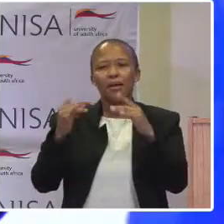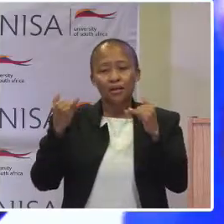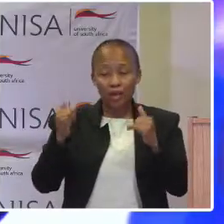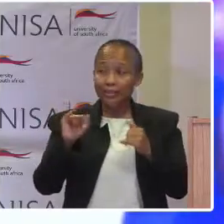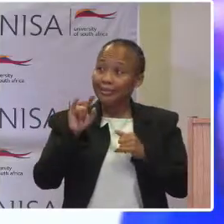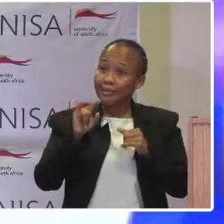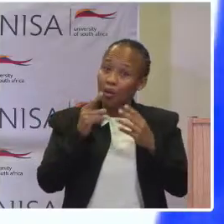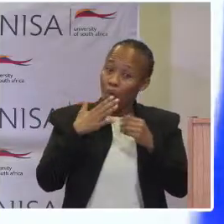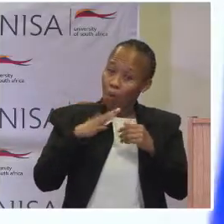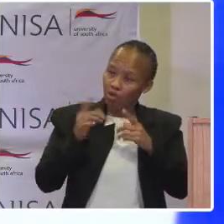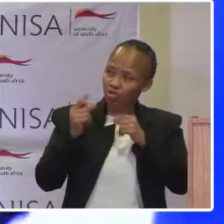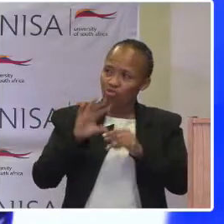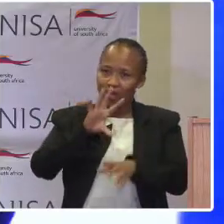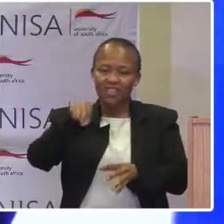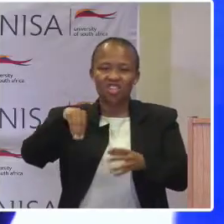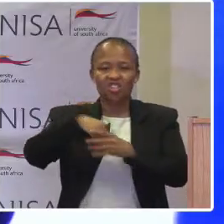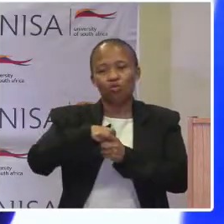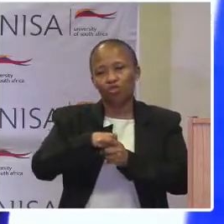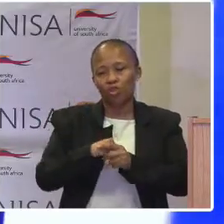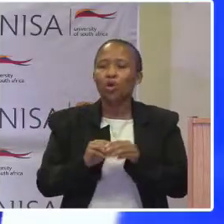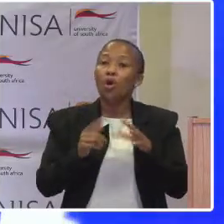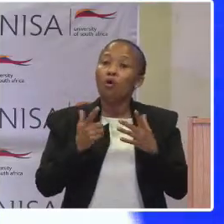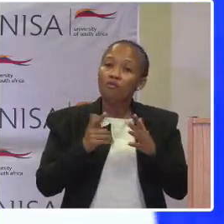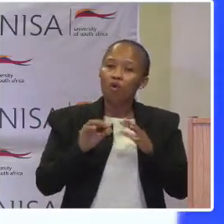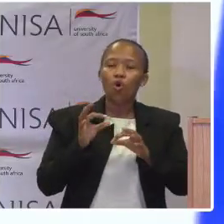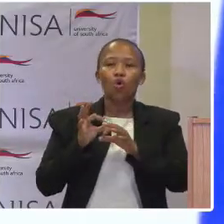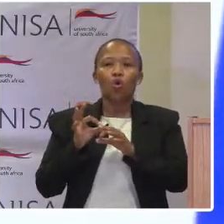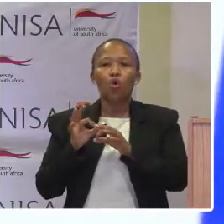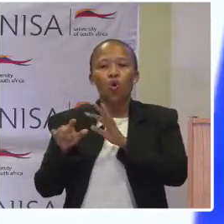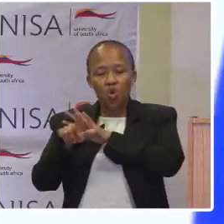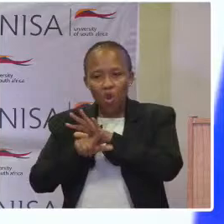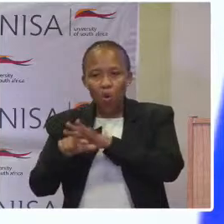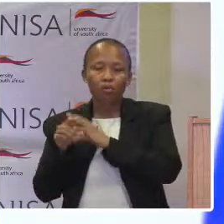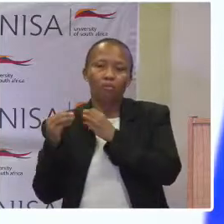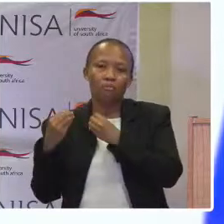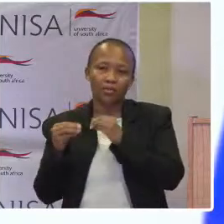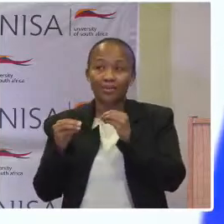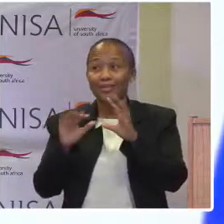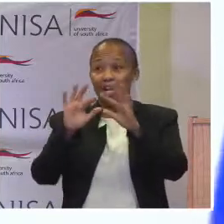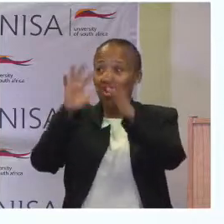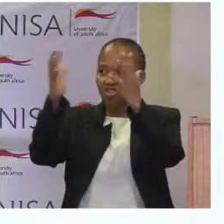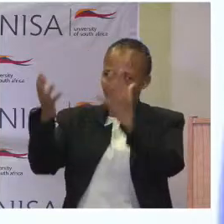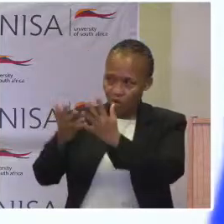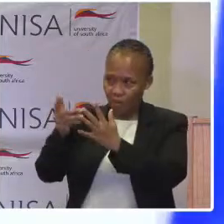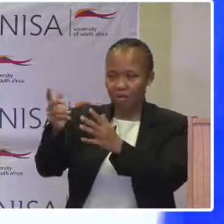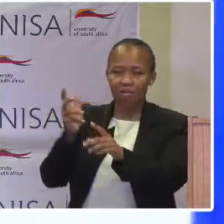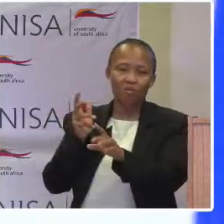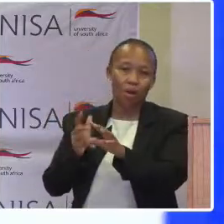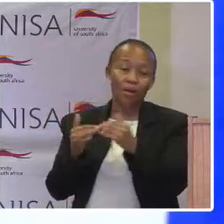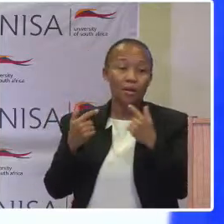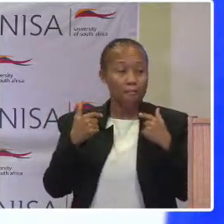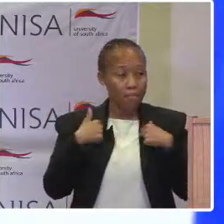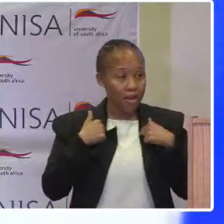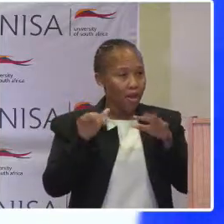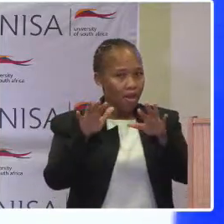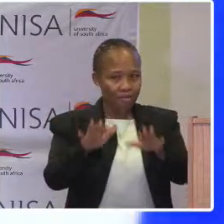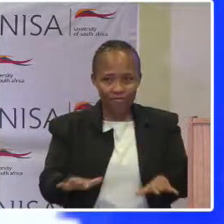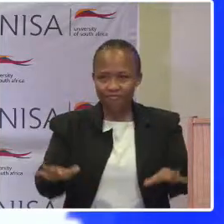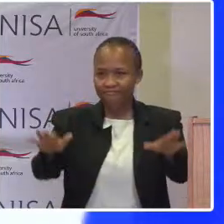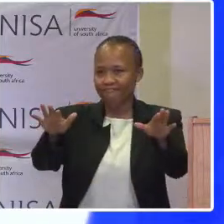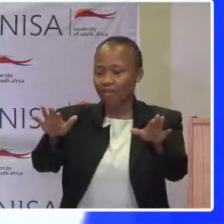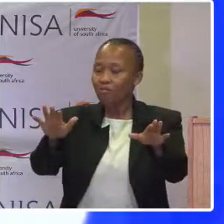inclusion, between local enterprises and global opportunities. It's you and me who are sitting in this room who can make it